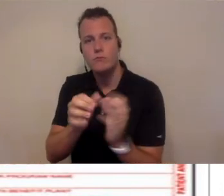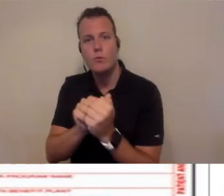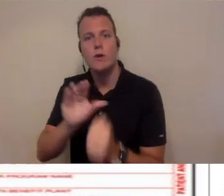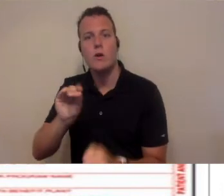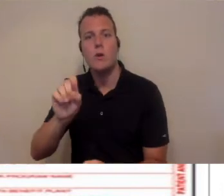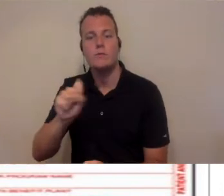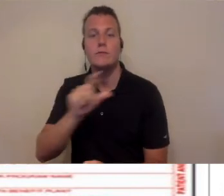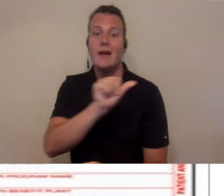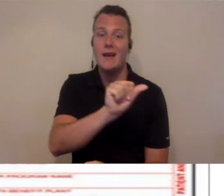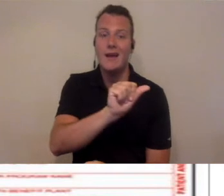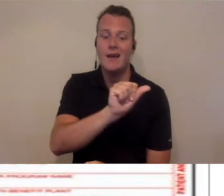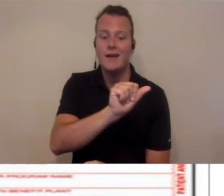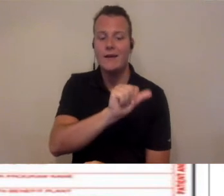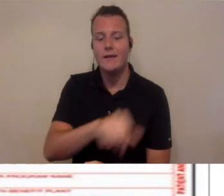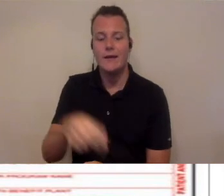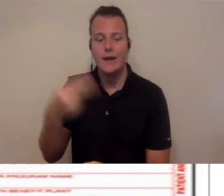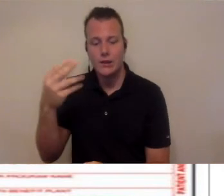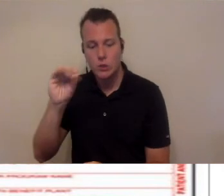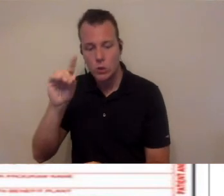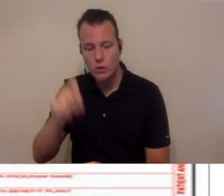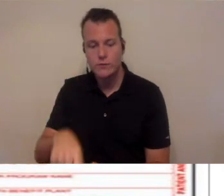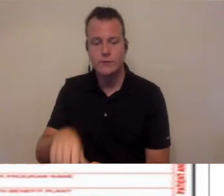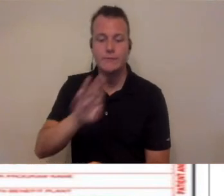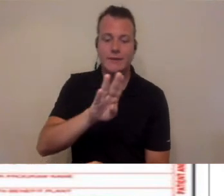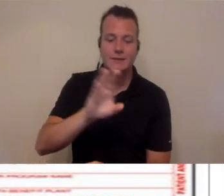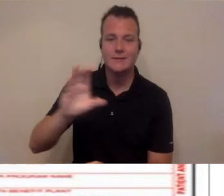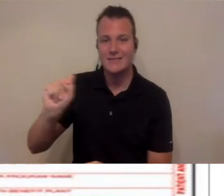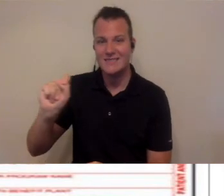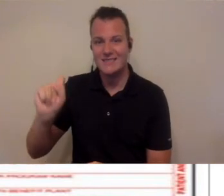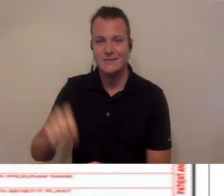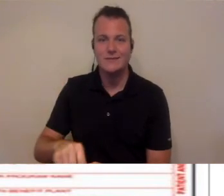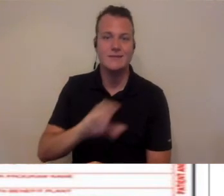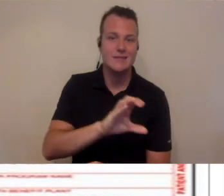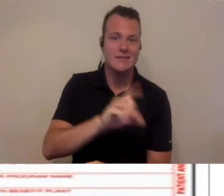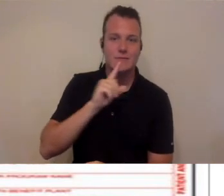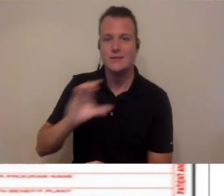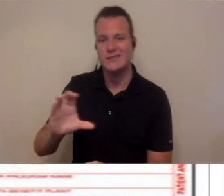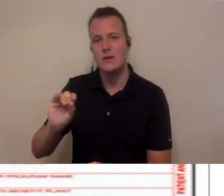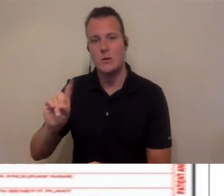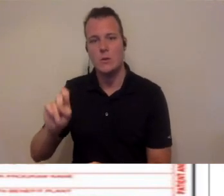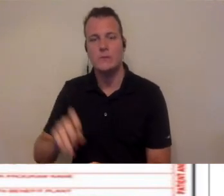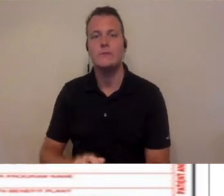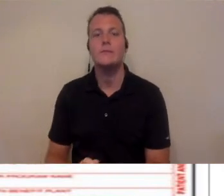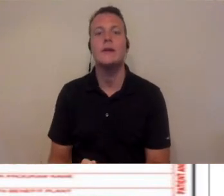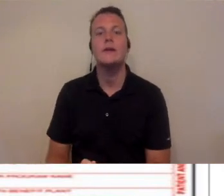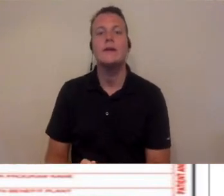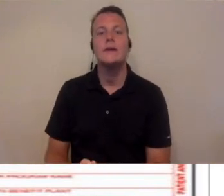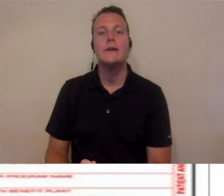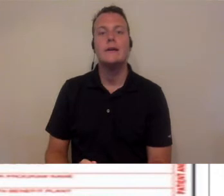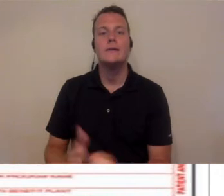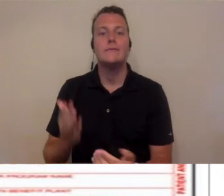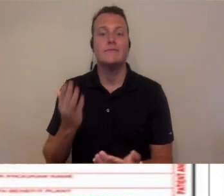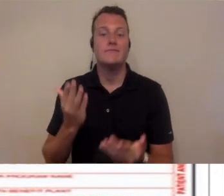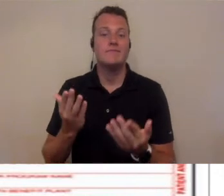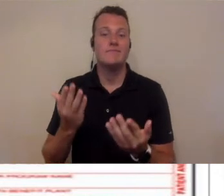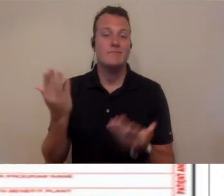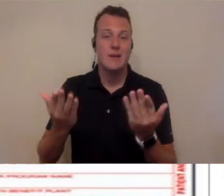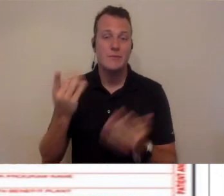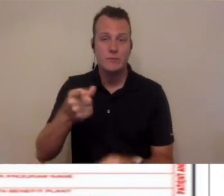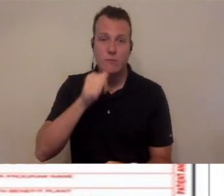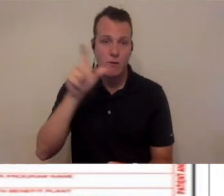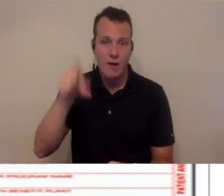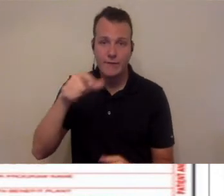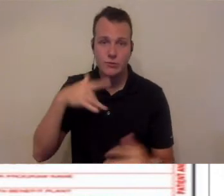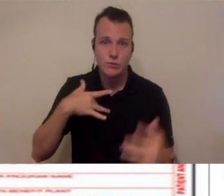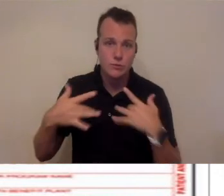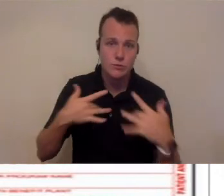the A would be the H code, the B would be the T code, and the C would be the C code. So not anything you probably even have to worry about,